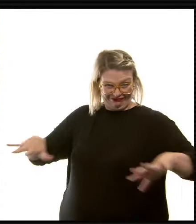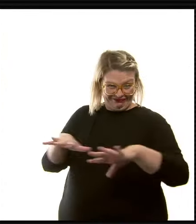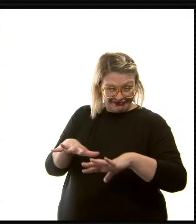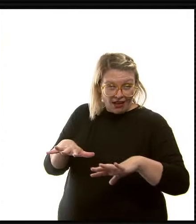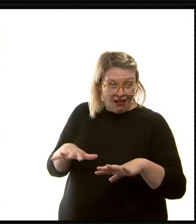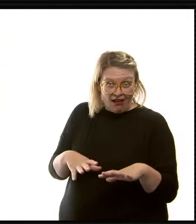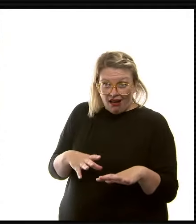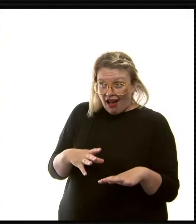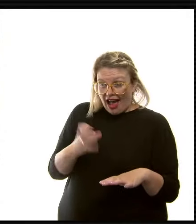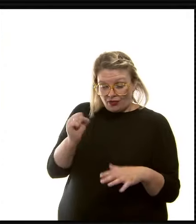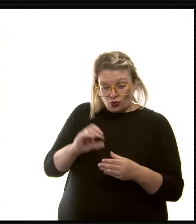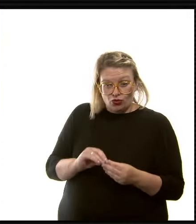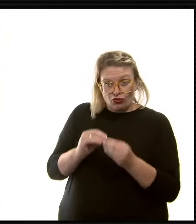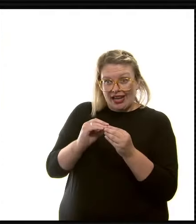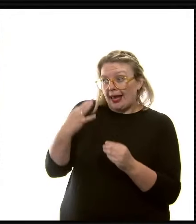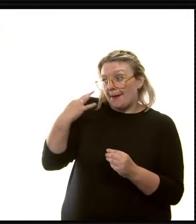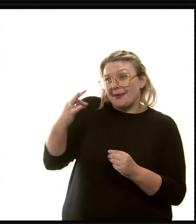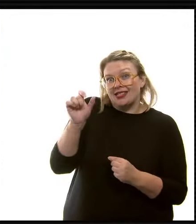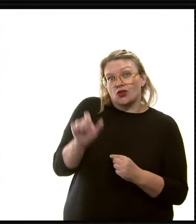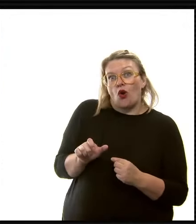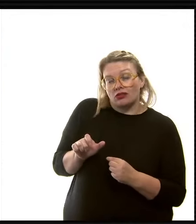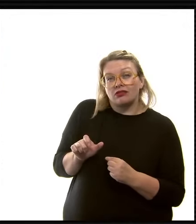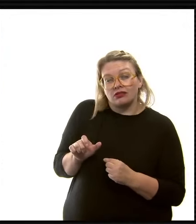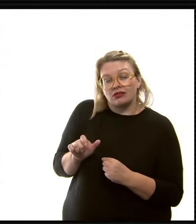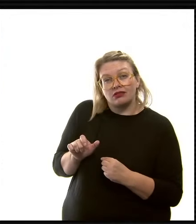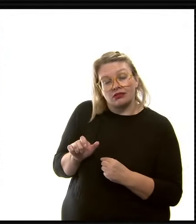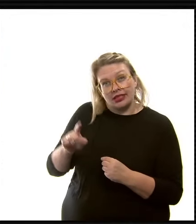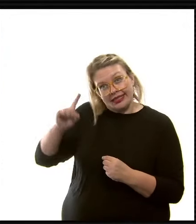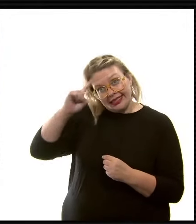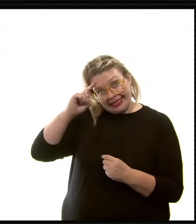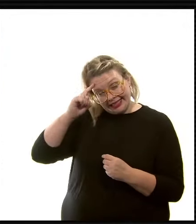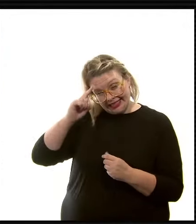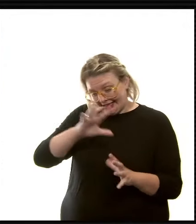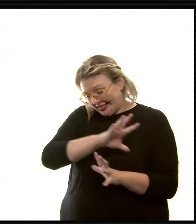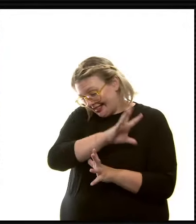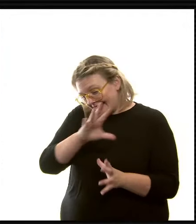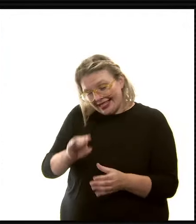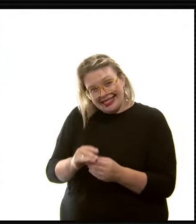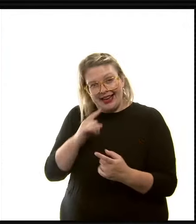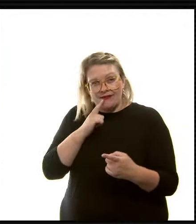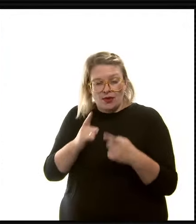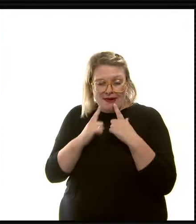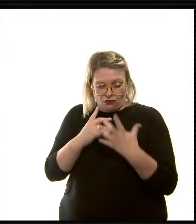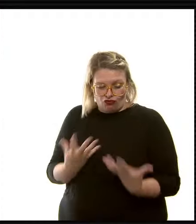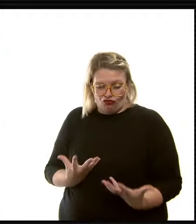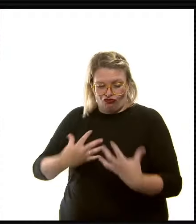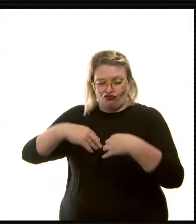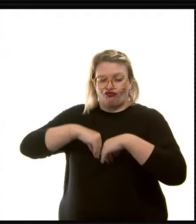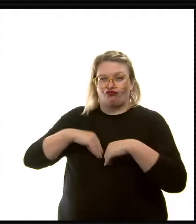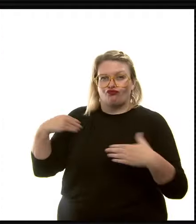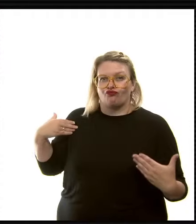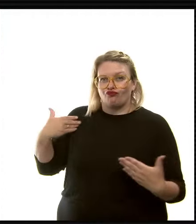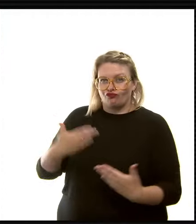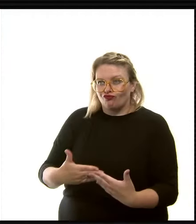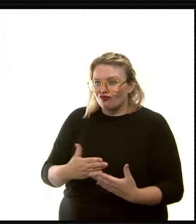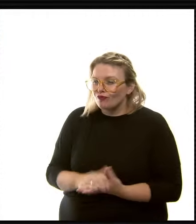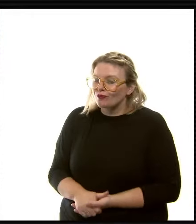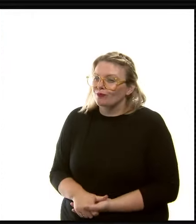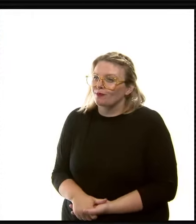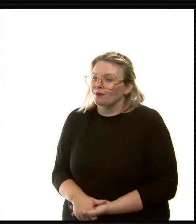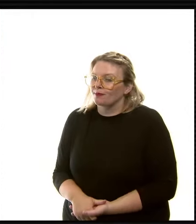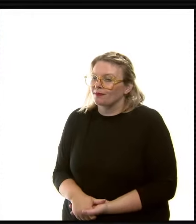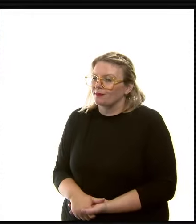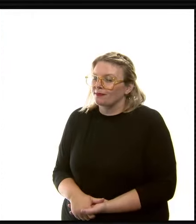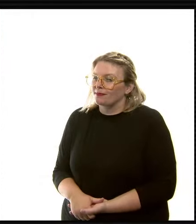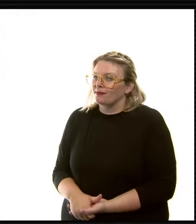to build a mascot for LegoCon, inspired by all the knowledge and wonder and duck upsetting that you've done over the last 2